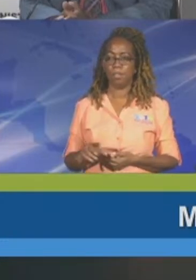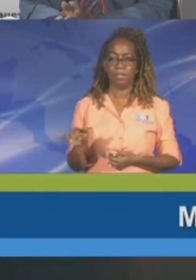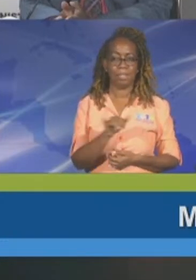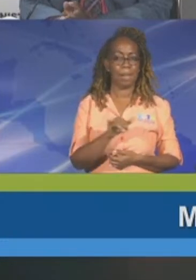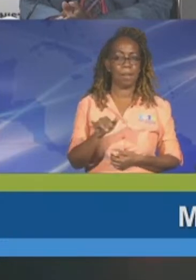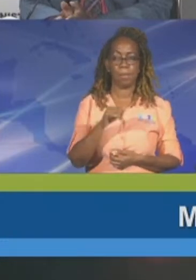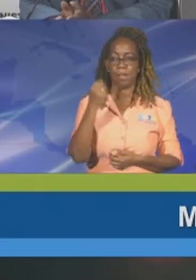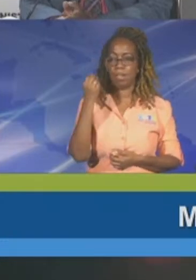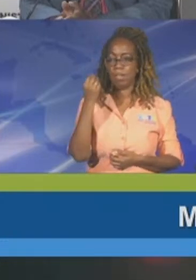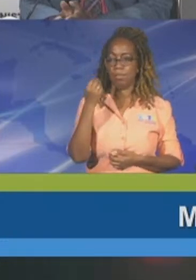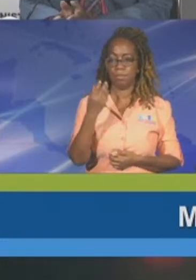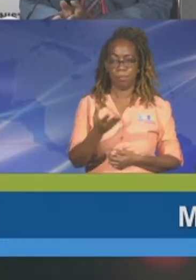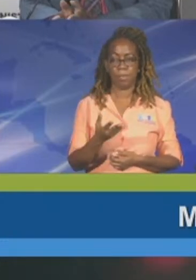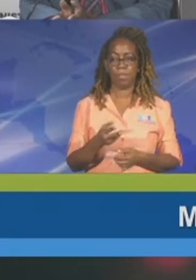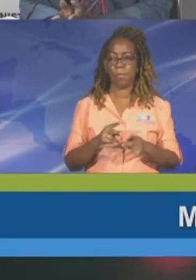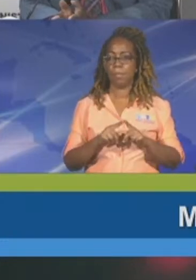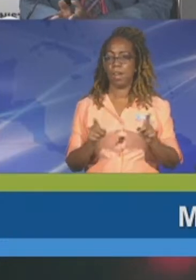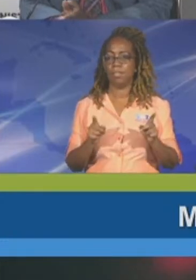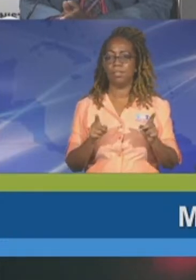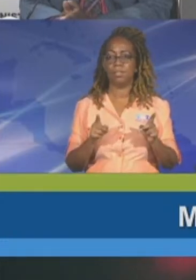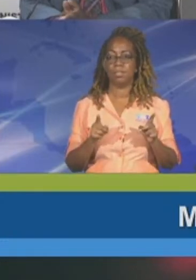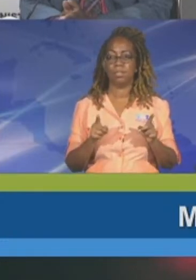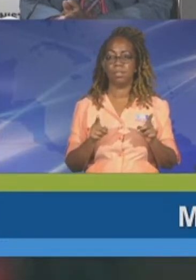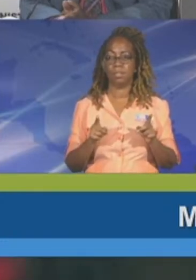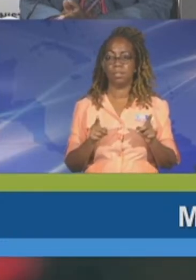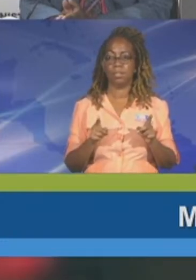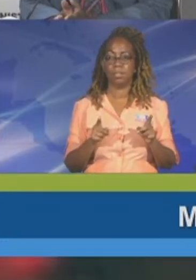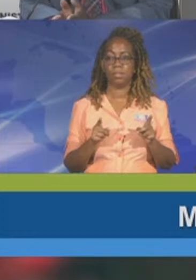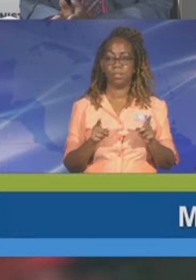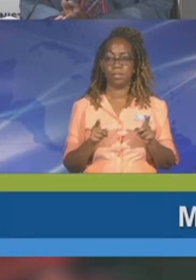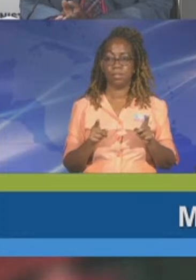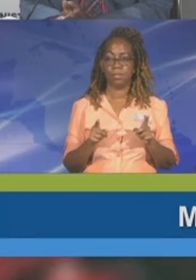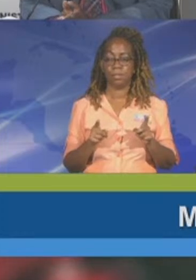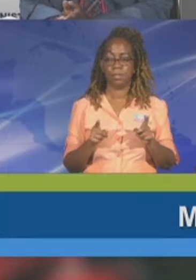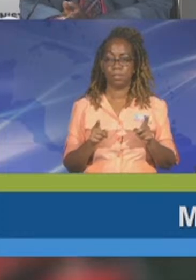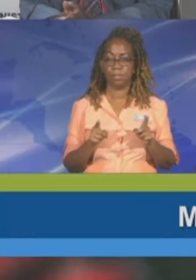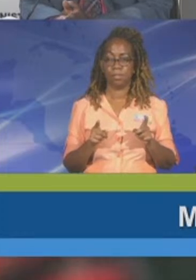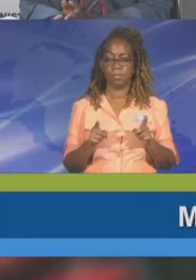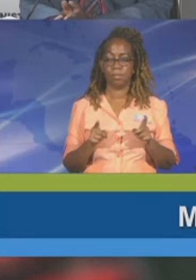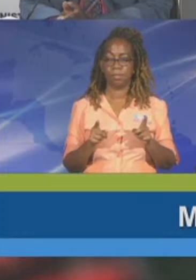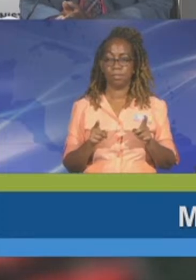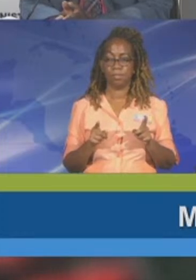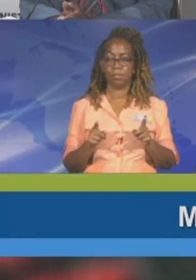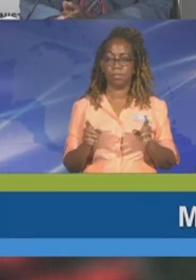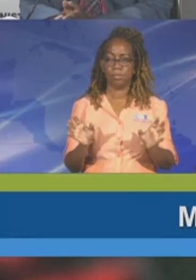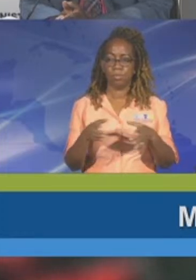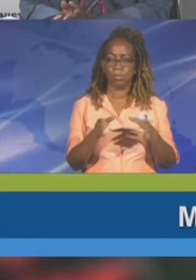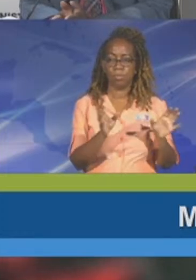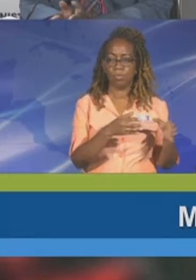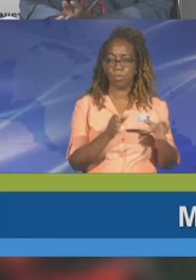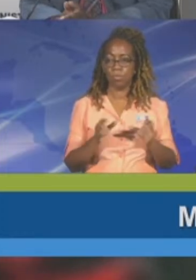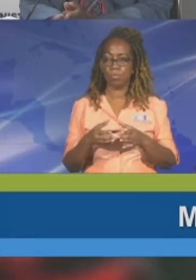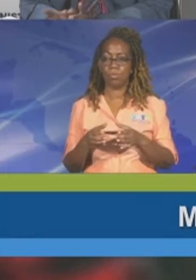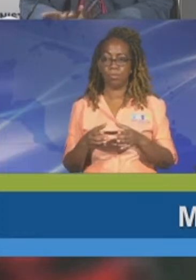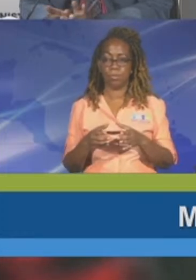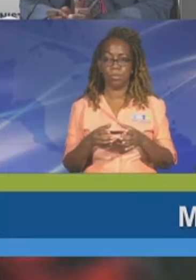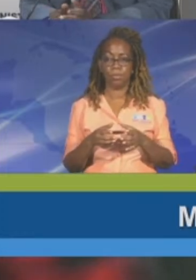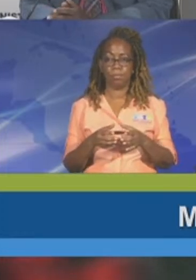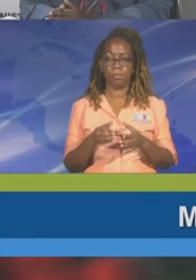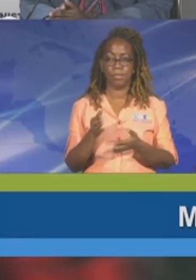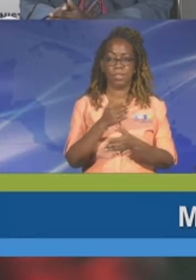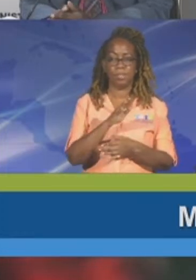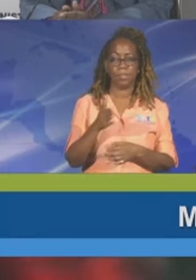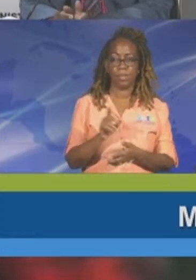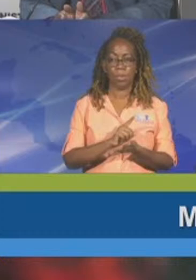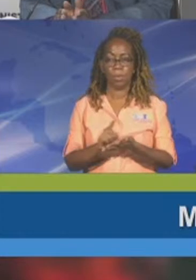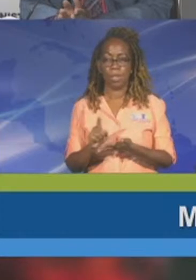but now looking at the numbers of cases that have been accrued within given epidemiologic weeks. We haven't changed